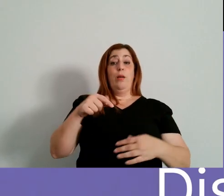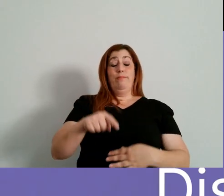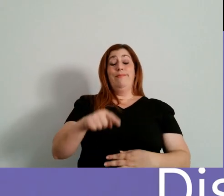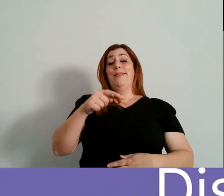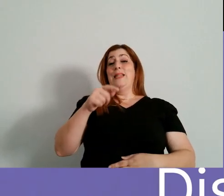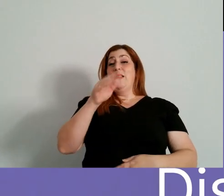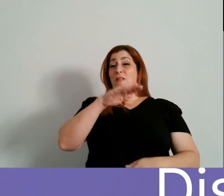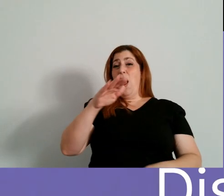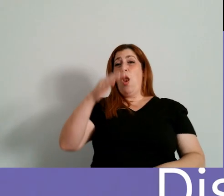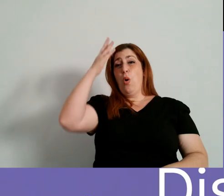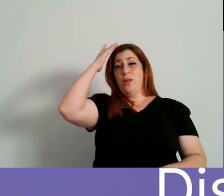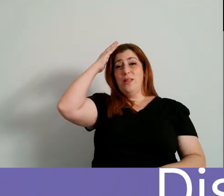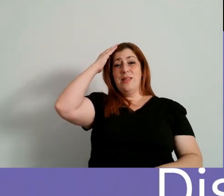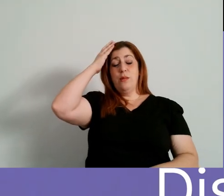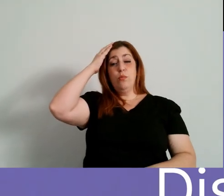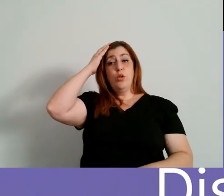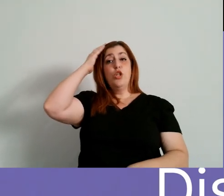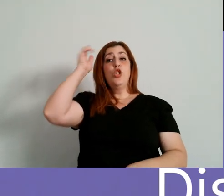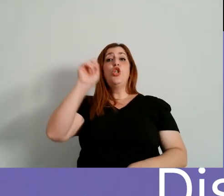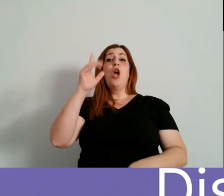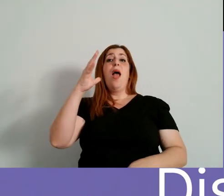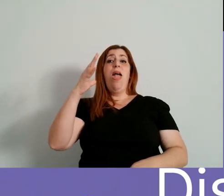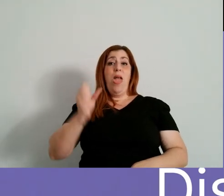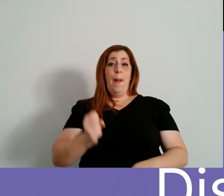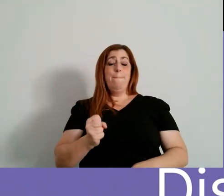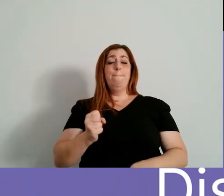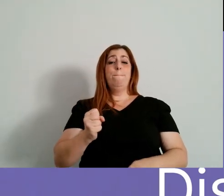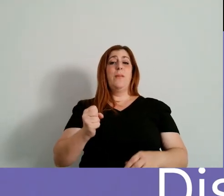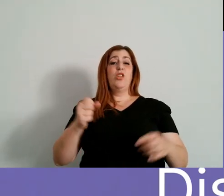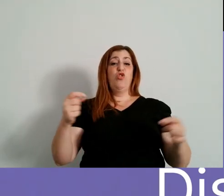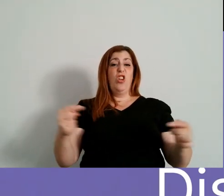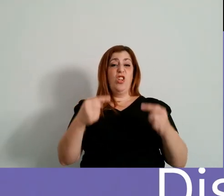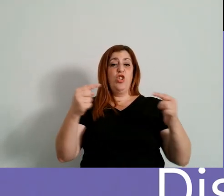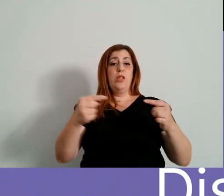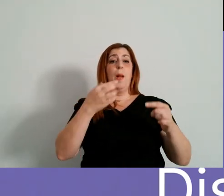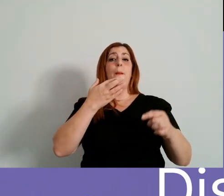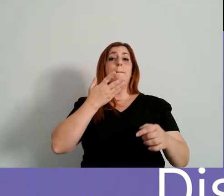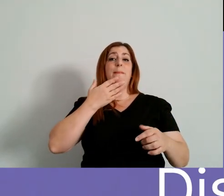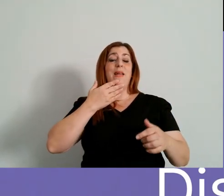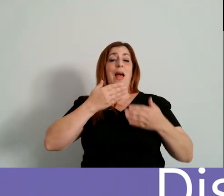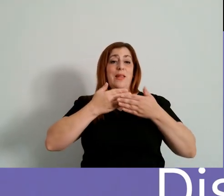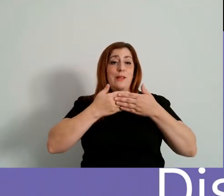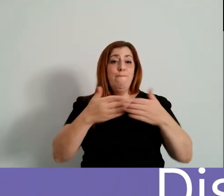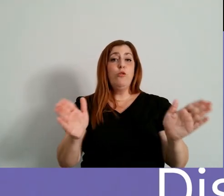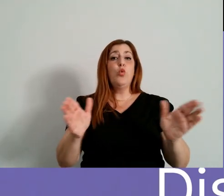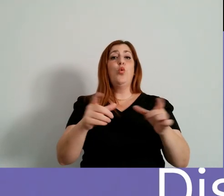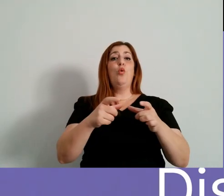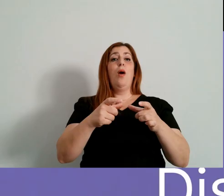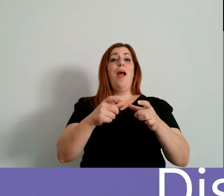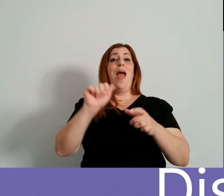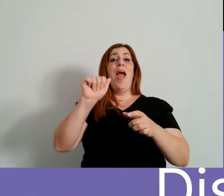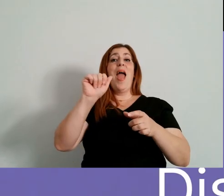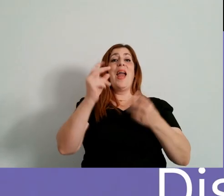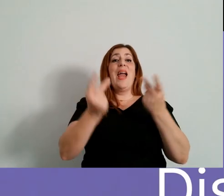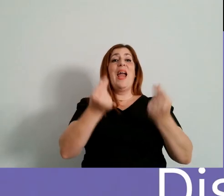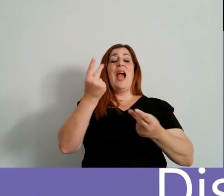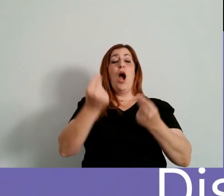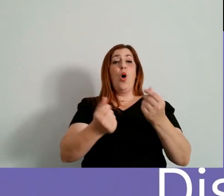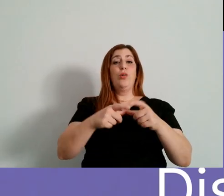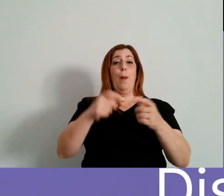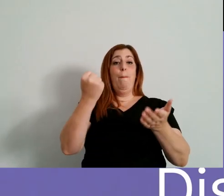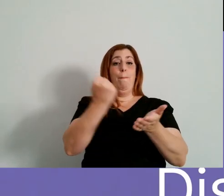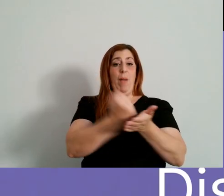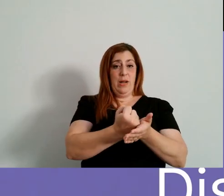want to open a bank account? I wish to raise my concern of the difficulty of children when trying to use Facebook. And what